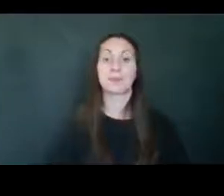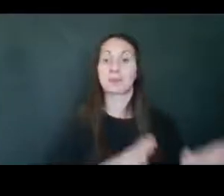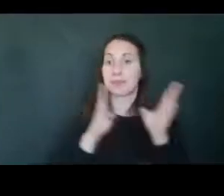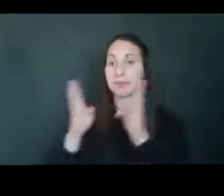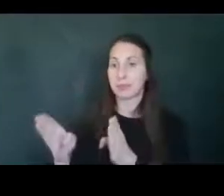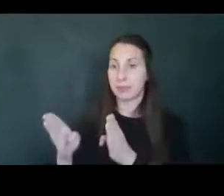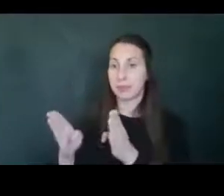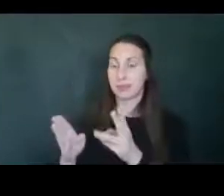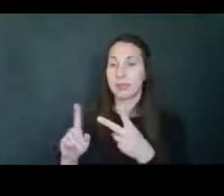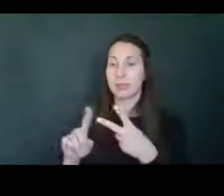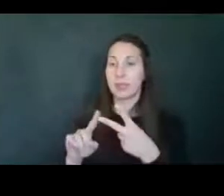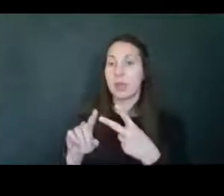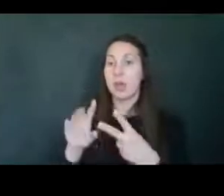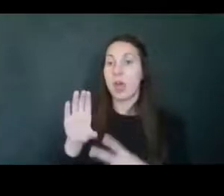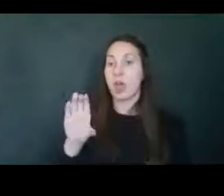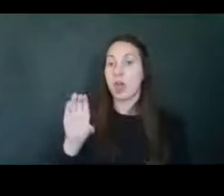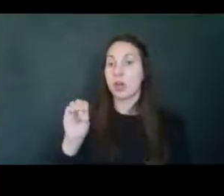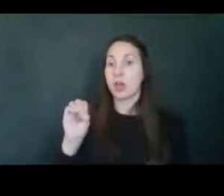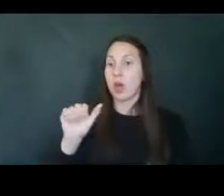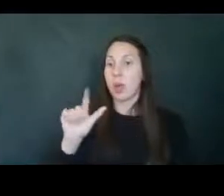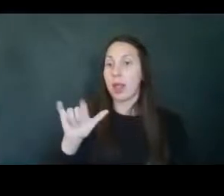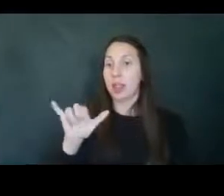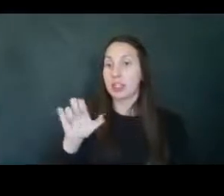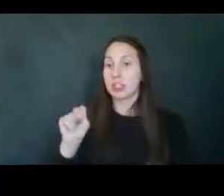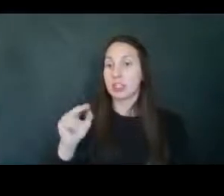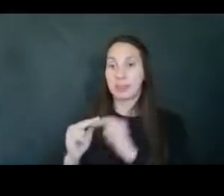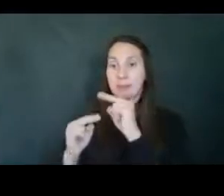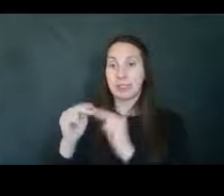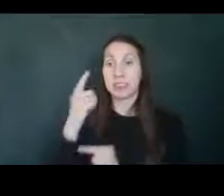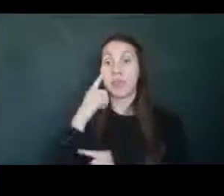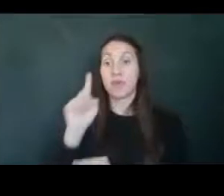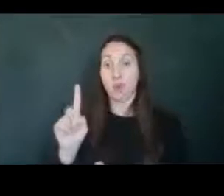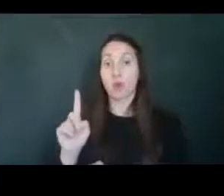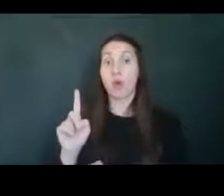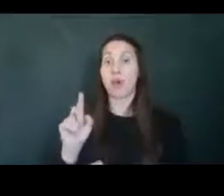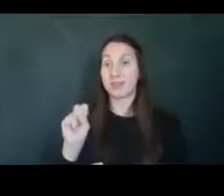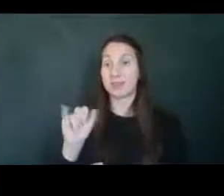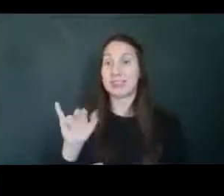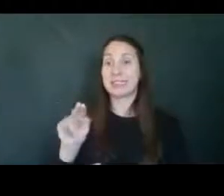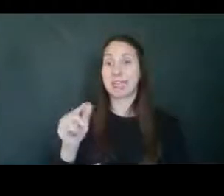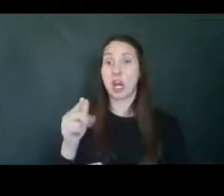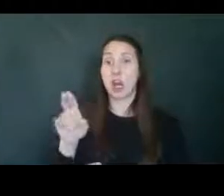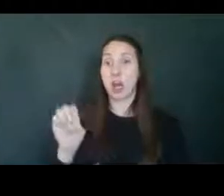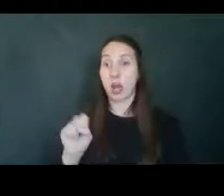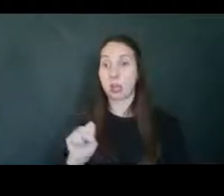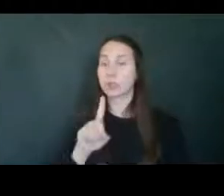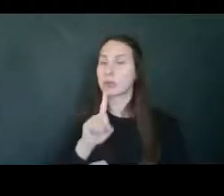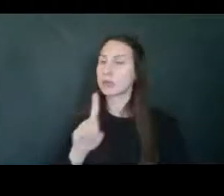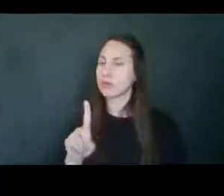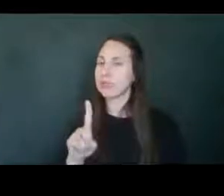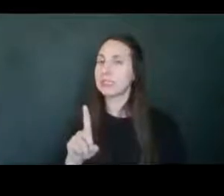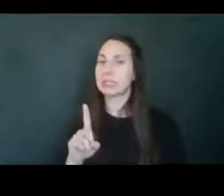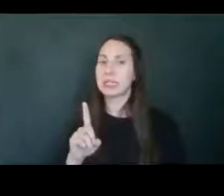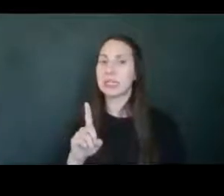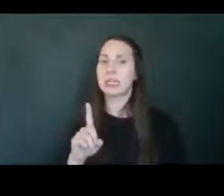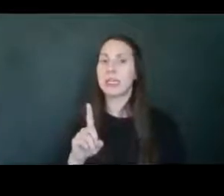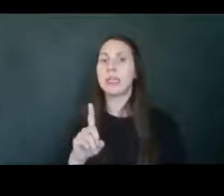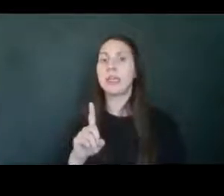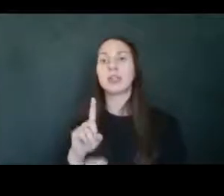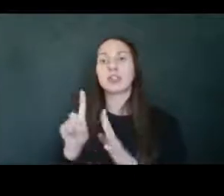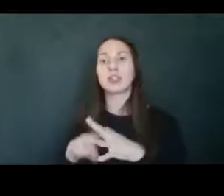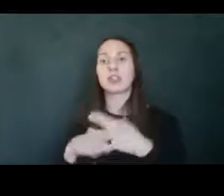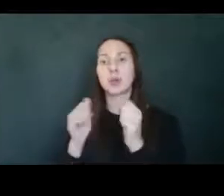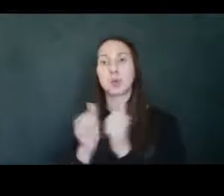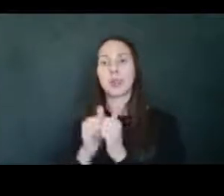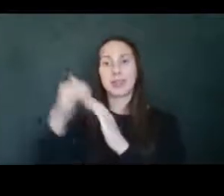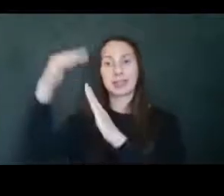The coalition building in the synagogues really rested on the importance of top-down support, starting with the